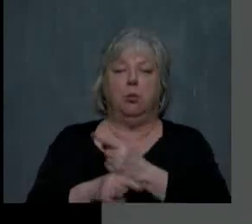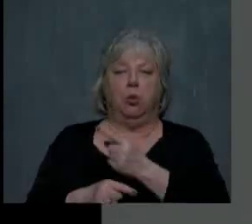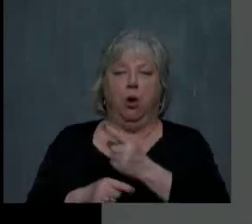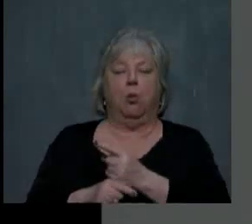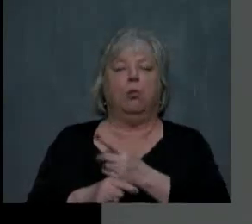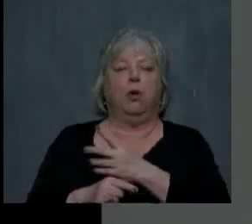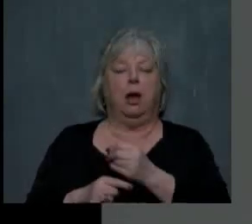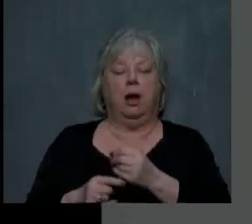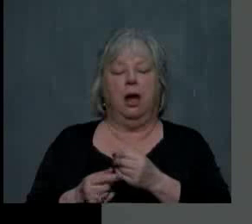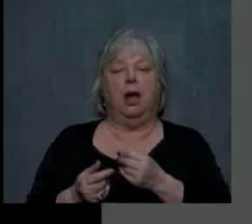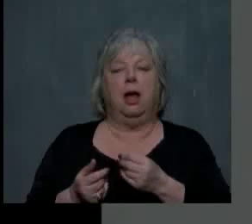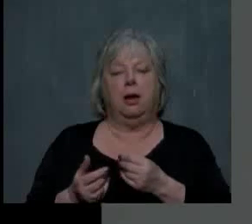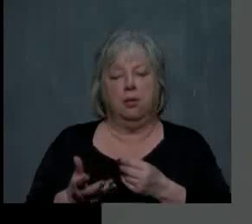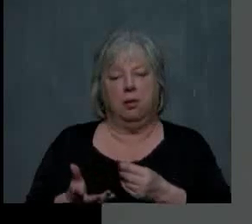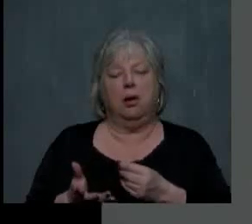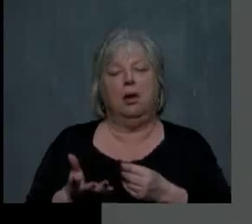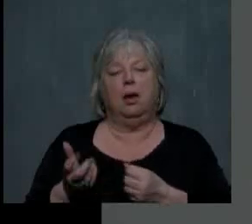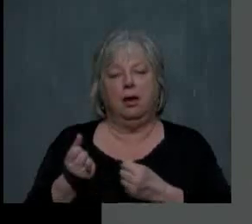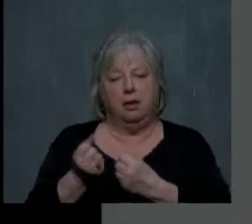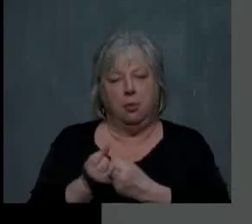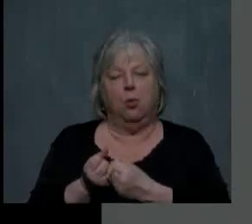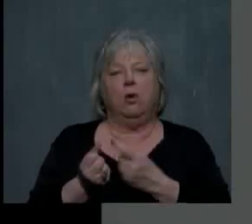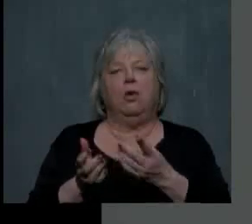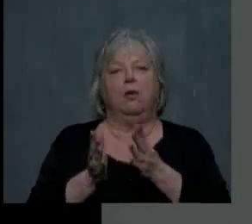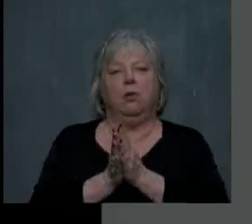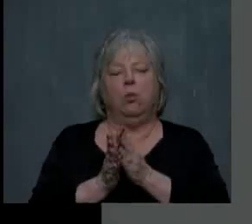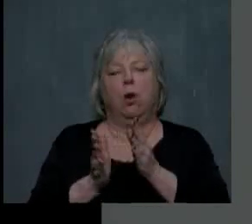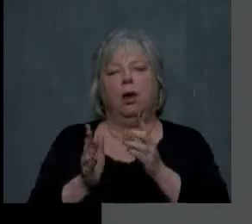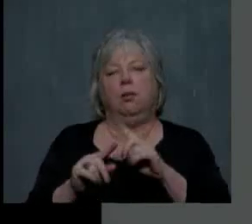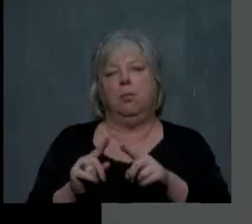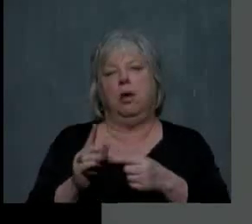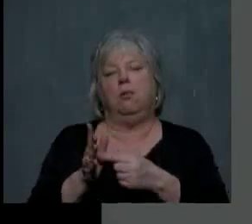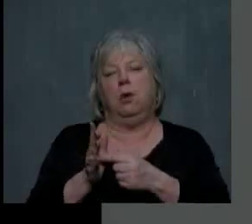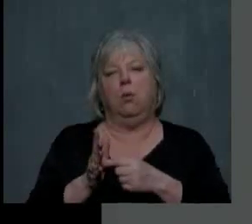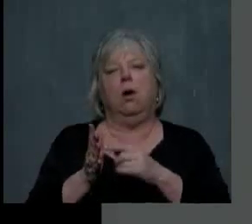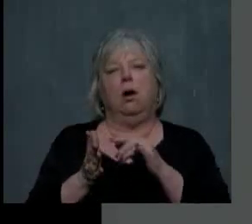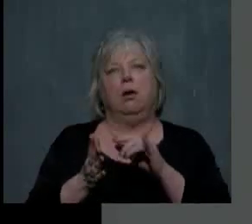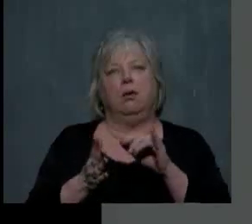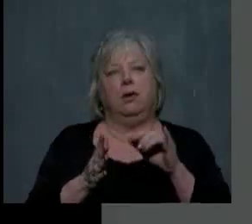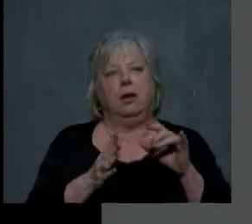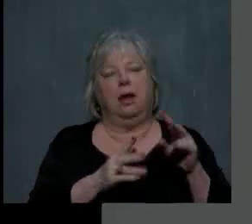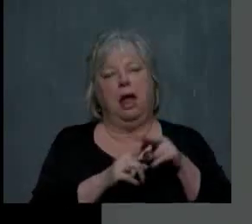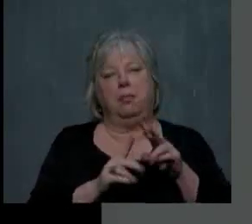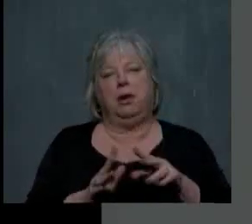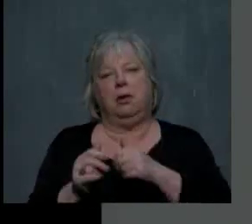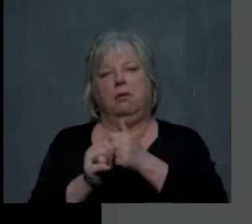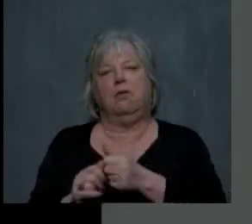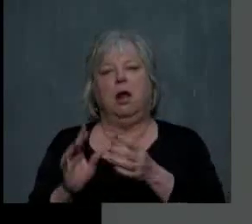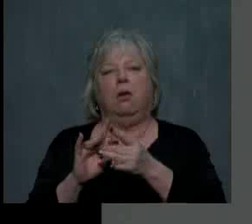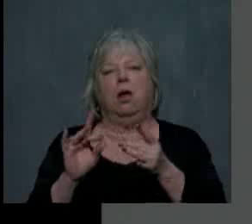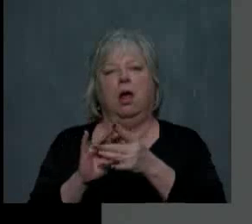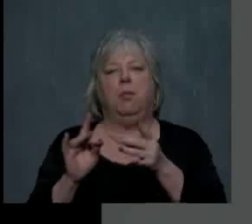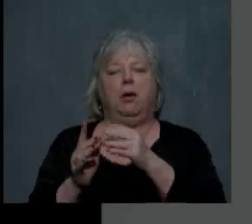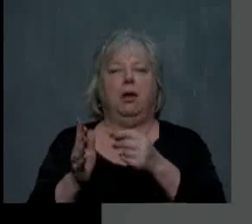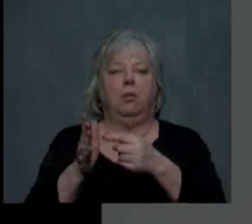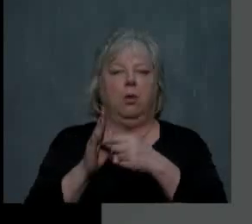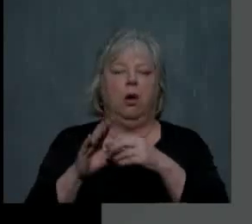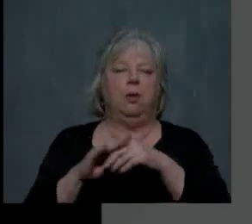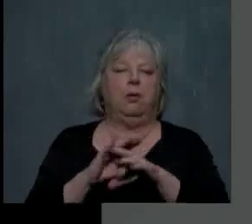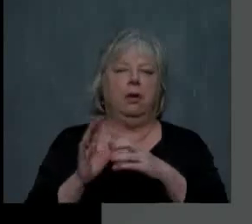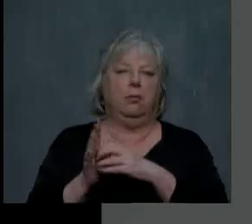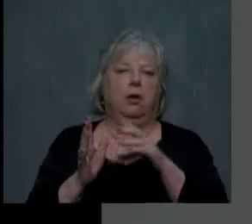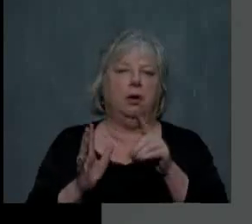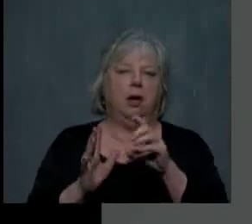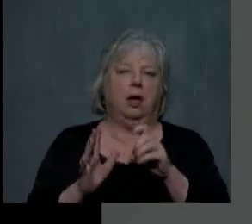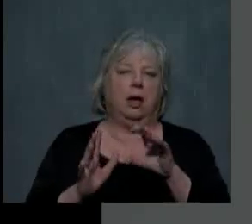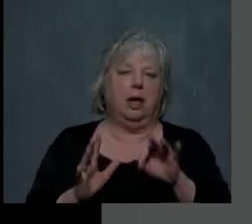request, subject to compliance with the comments and conditions as outlined in paragraphs D, E, and F of the agenda staff report. Staff recommends approval of the variance request